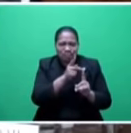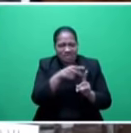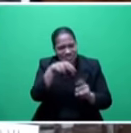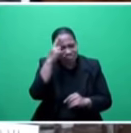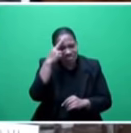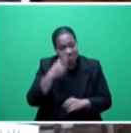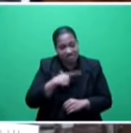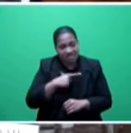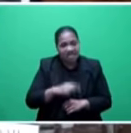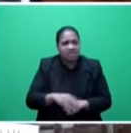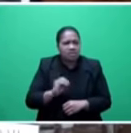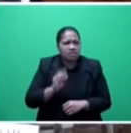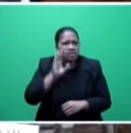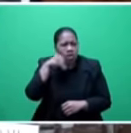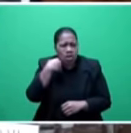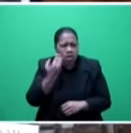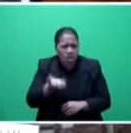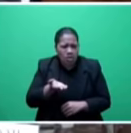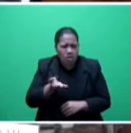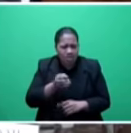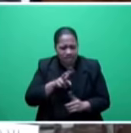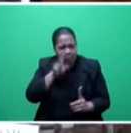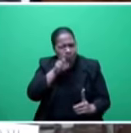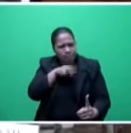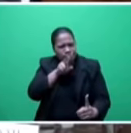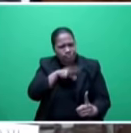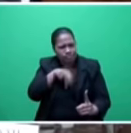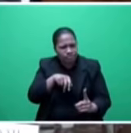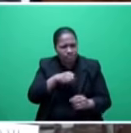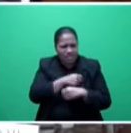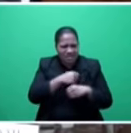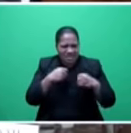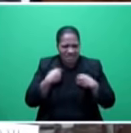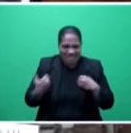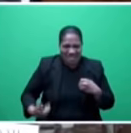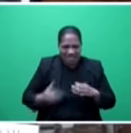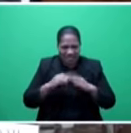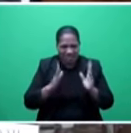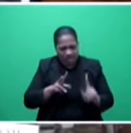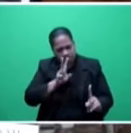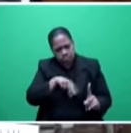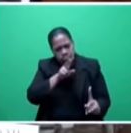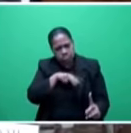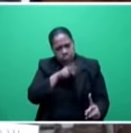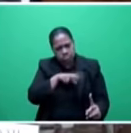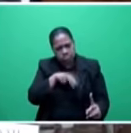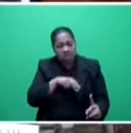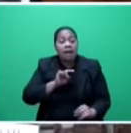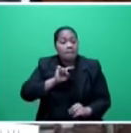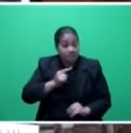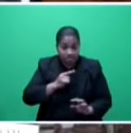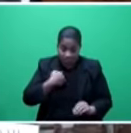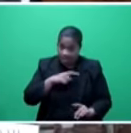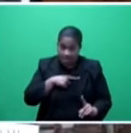demeaned, belittled several times, and we've grown punch drunk from being belittled. But we will